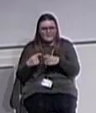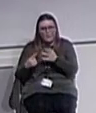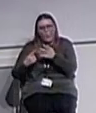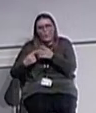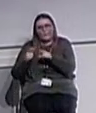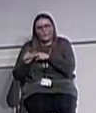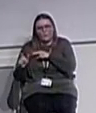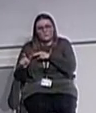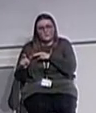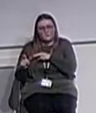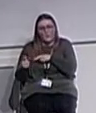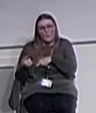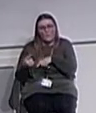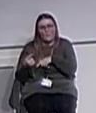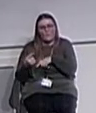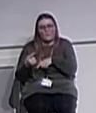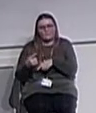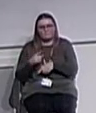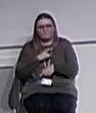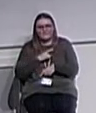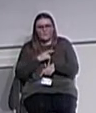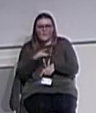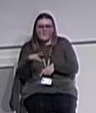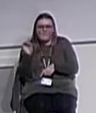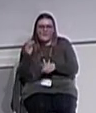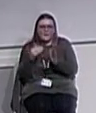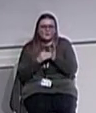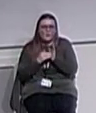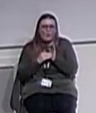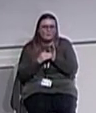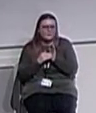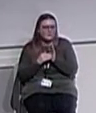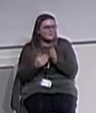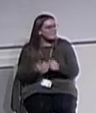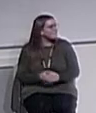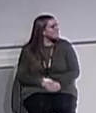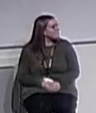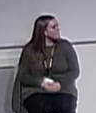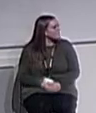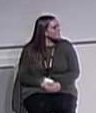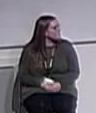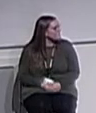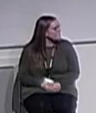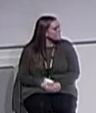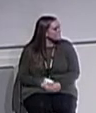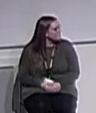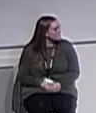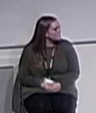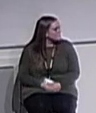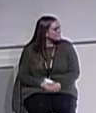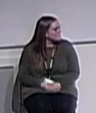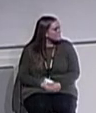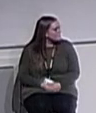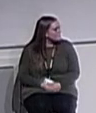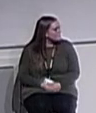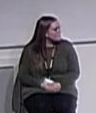reason why you put zoology or biology instead of some of the others. And the field courses we have, at the moment we have one in Costa